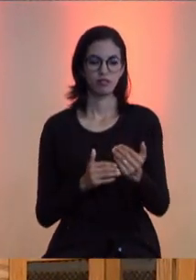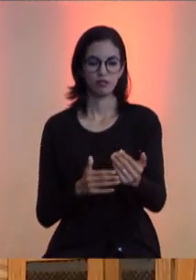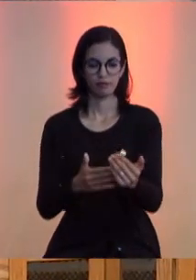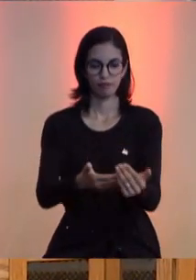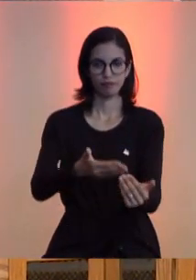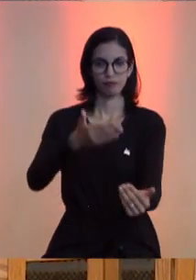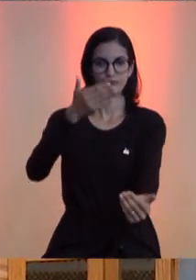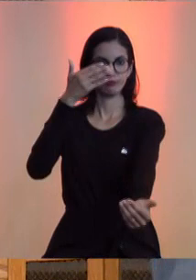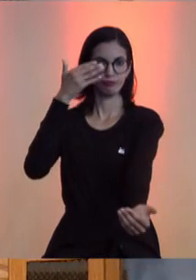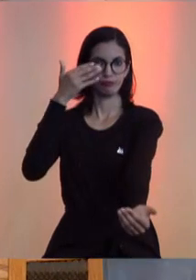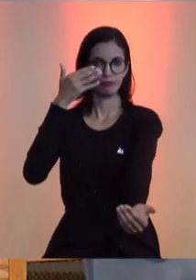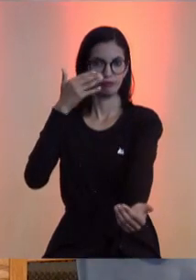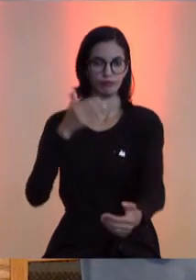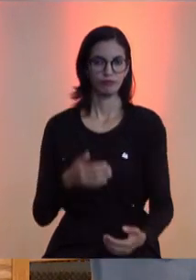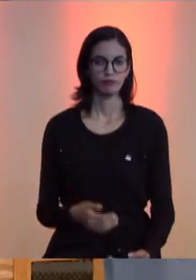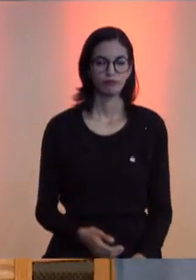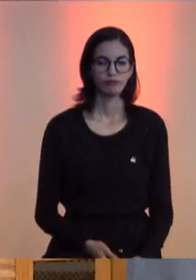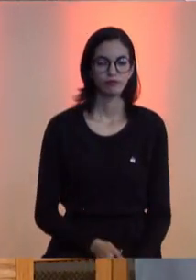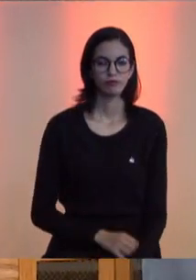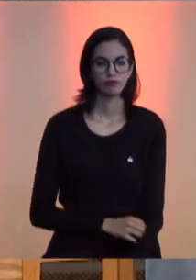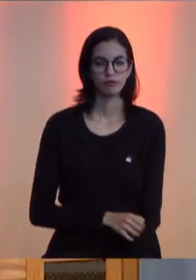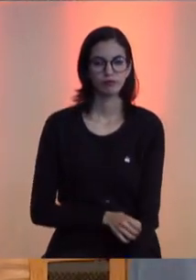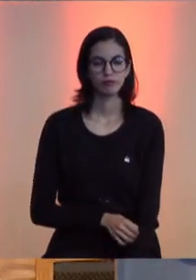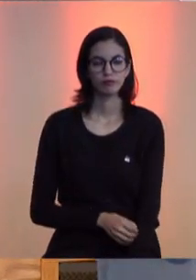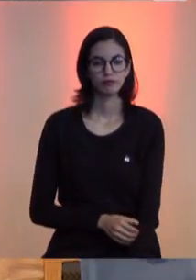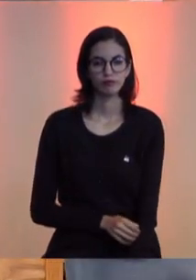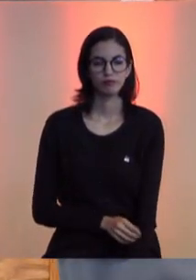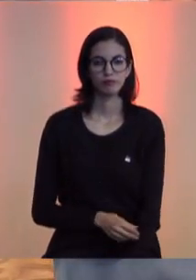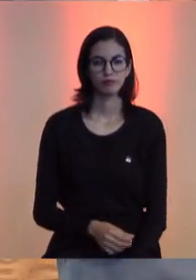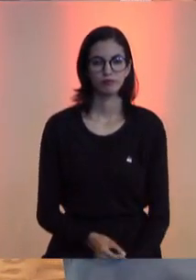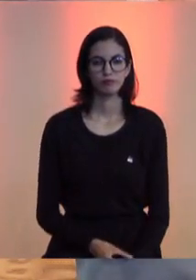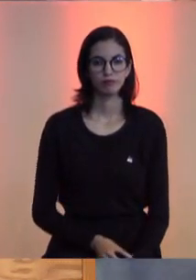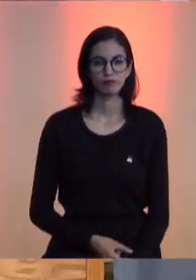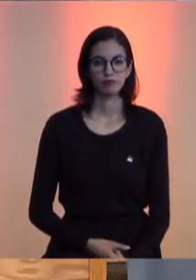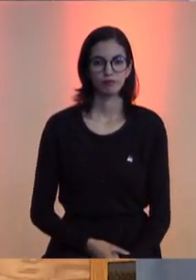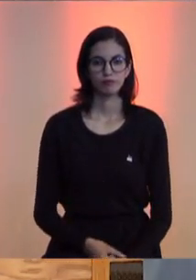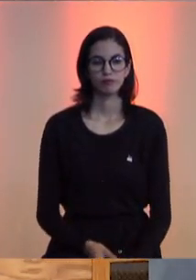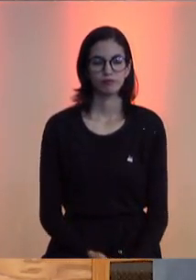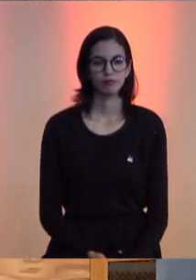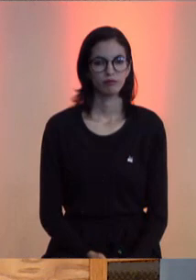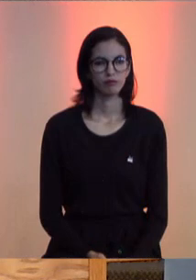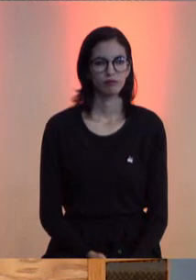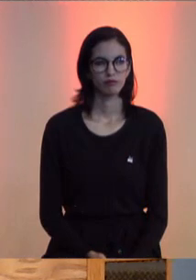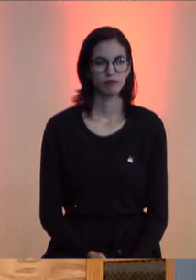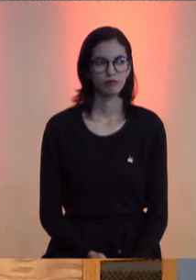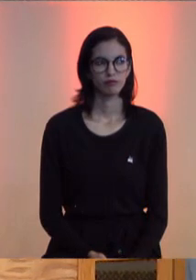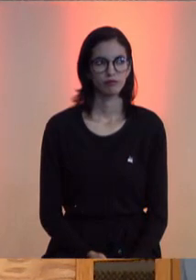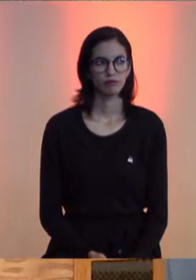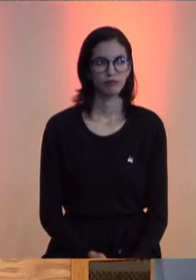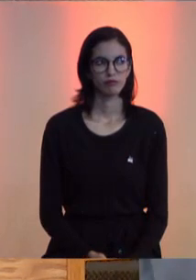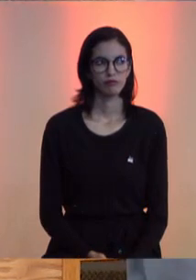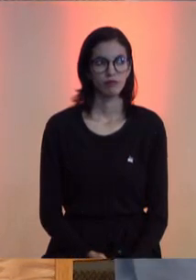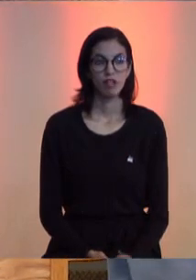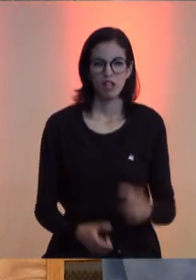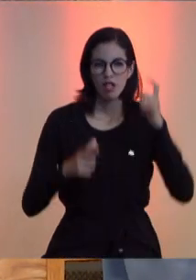trono. So you can imagine Meshach, Shadrach, and Abednego, they are lower, they are standing, they are just 15 years old, they are lower. Así que